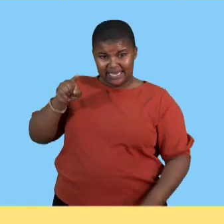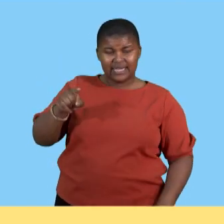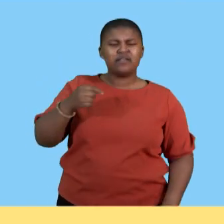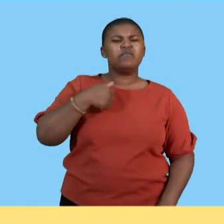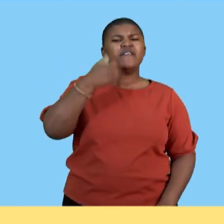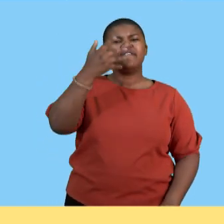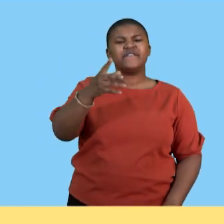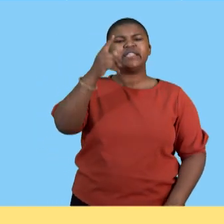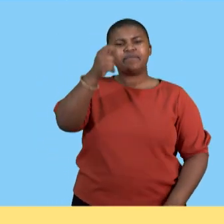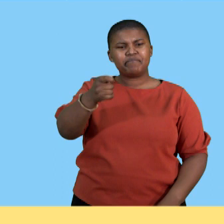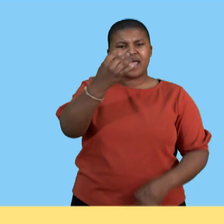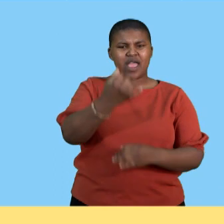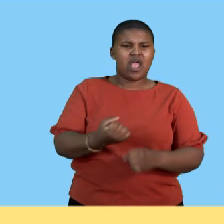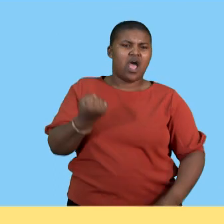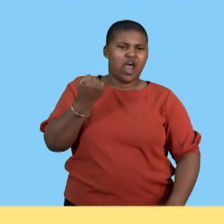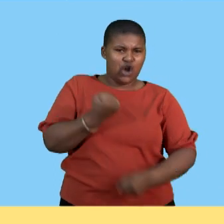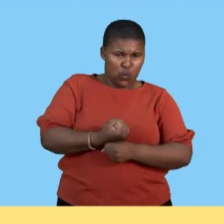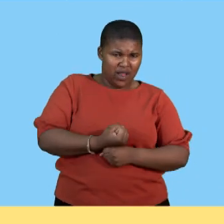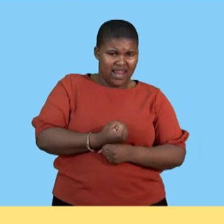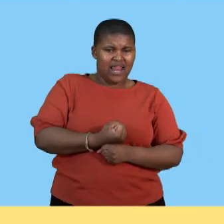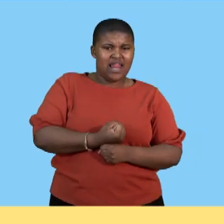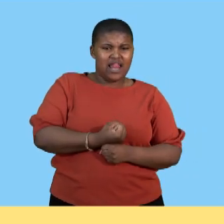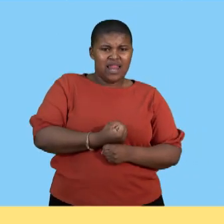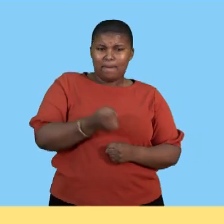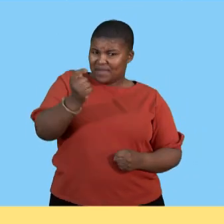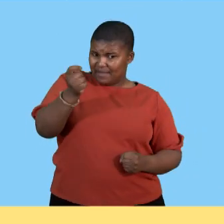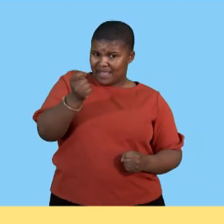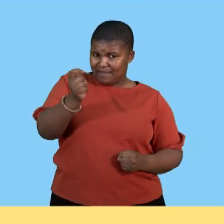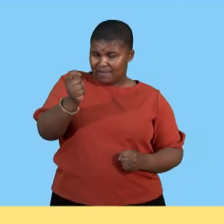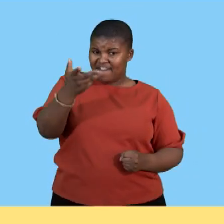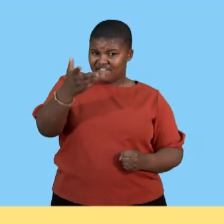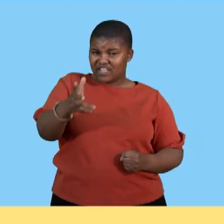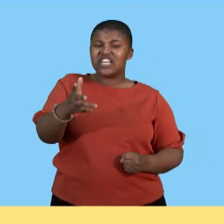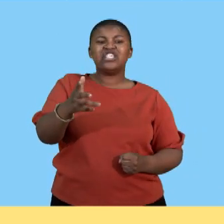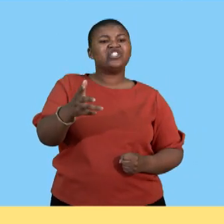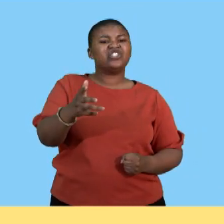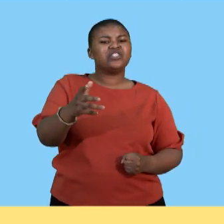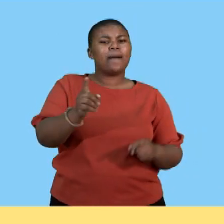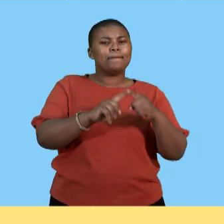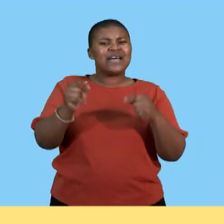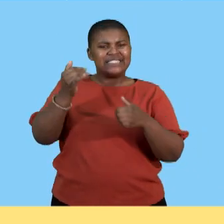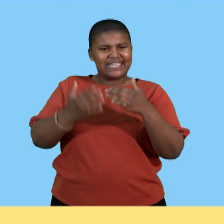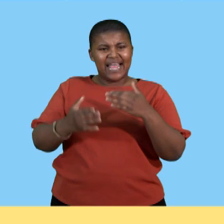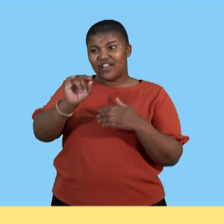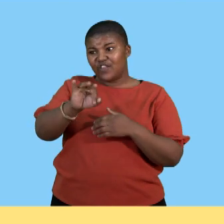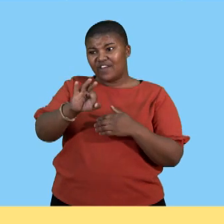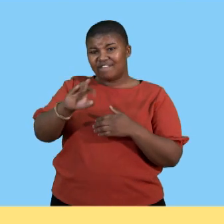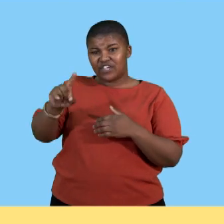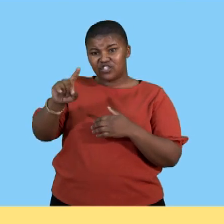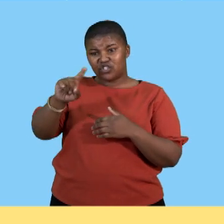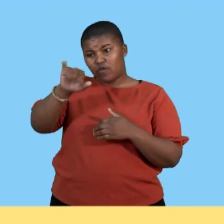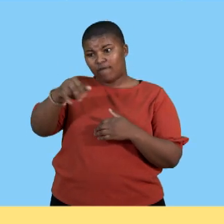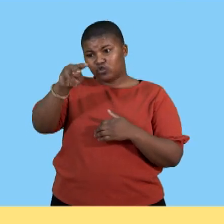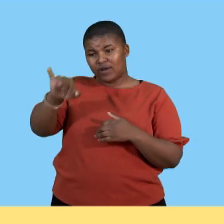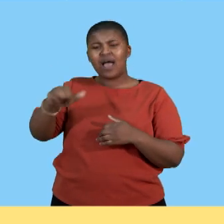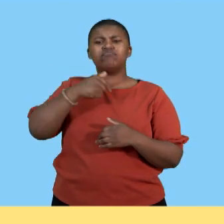we have paid an annual amount which ends on the 31st of July, we